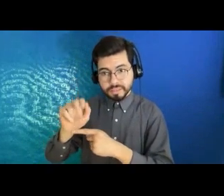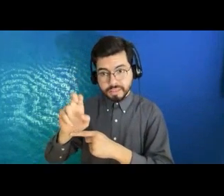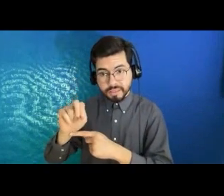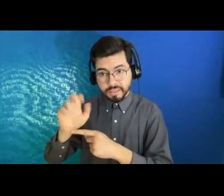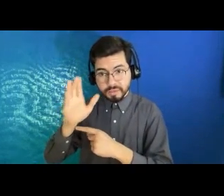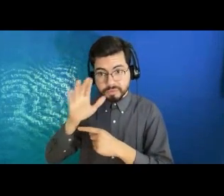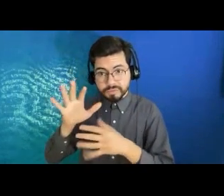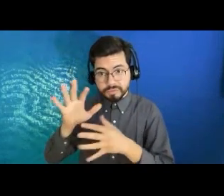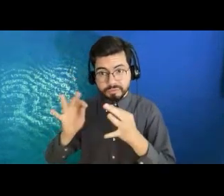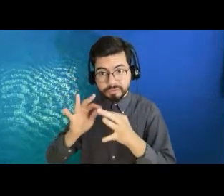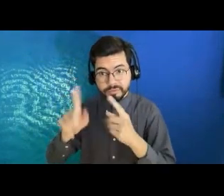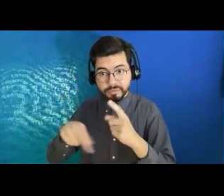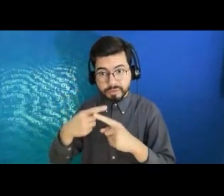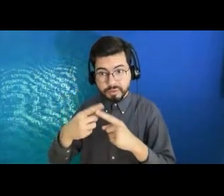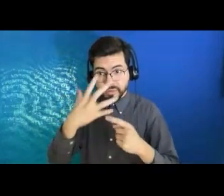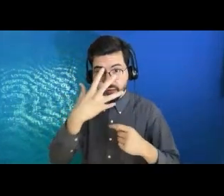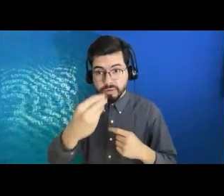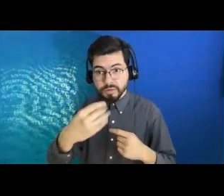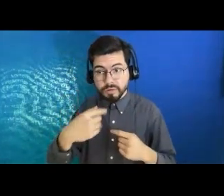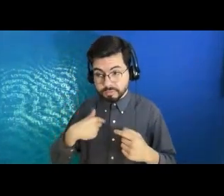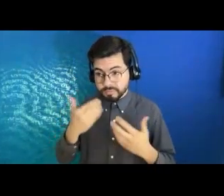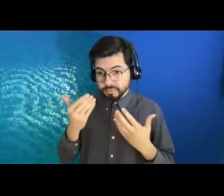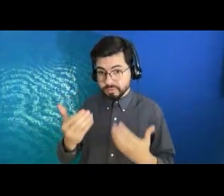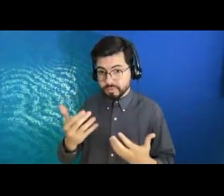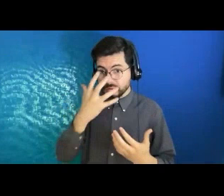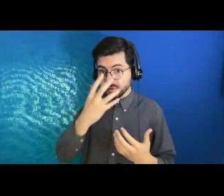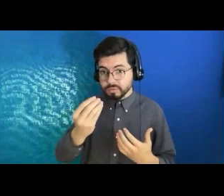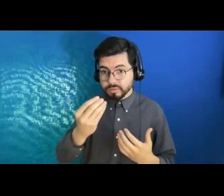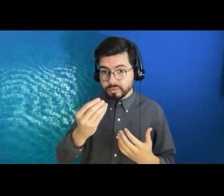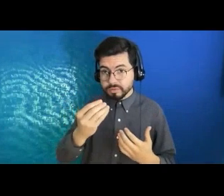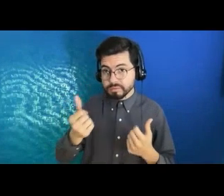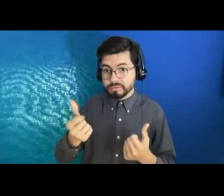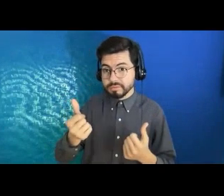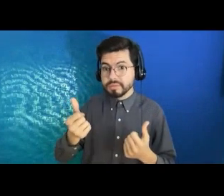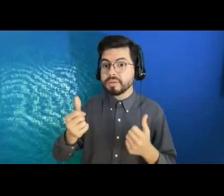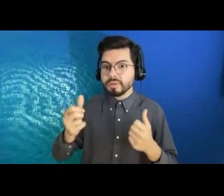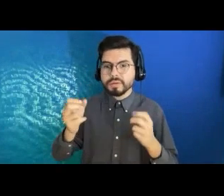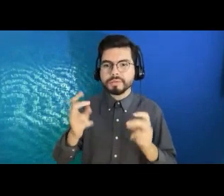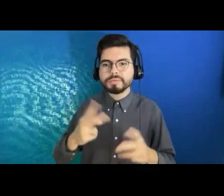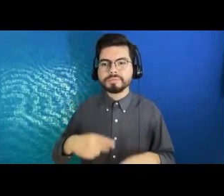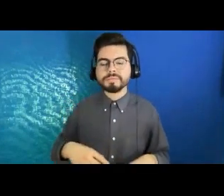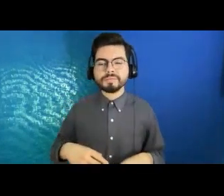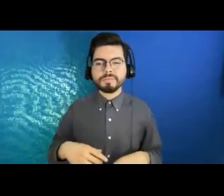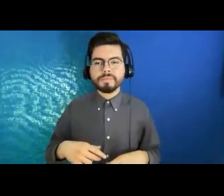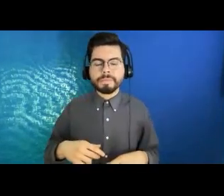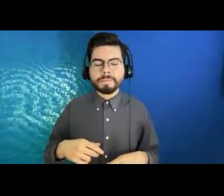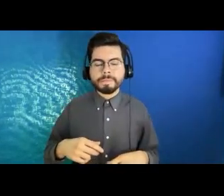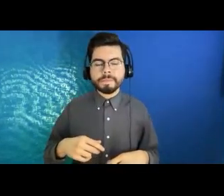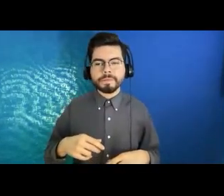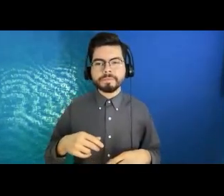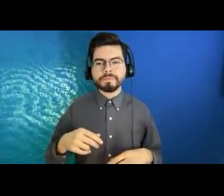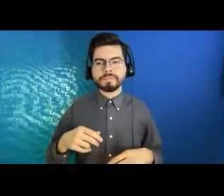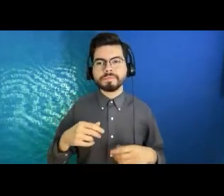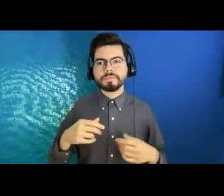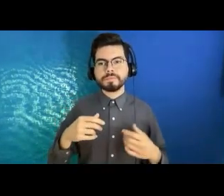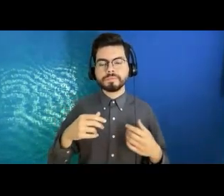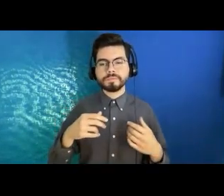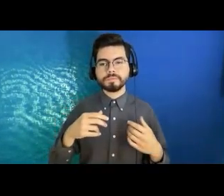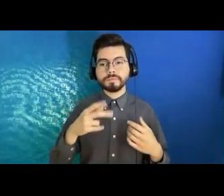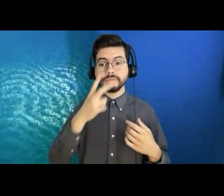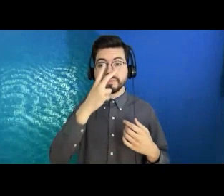thunder? Okay, awesome. You know, what we're seeing is that, you know, it's